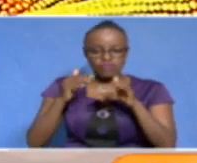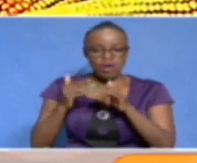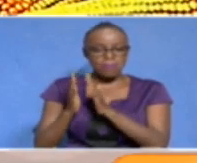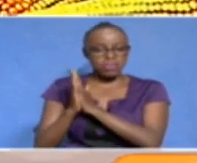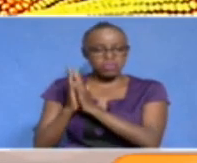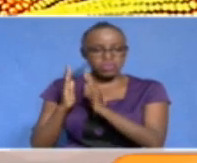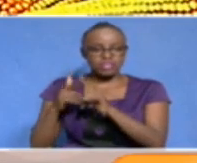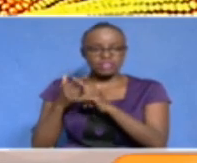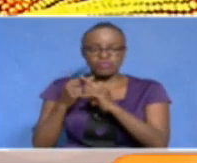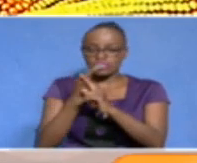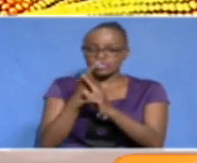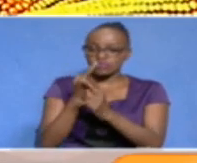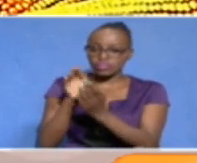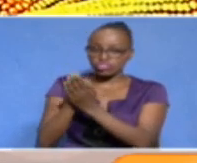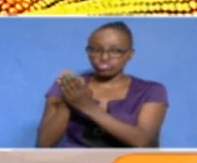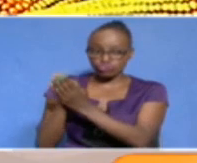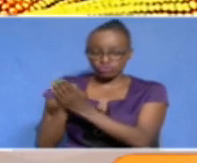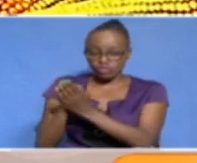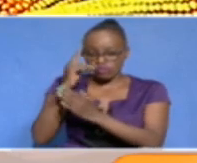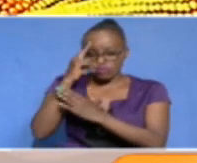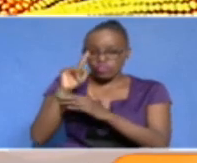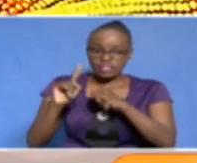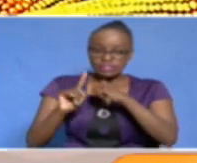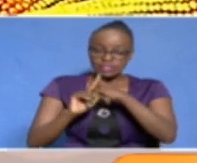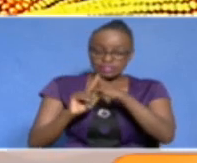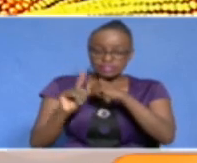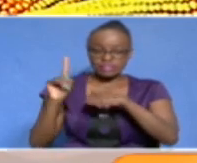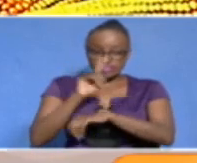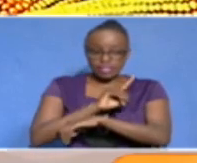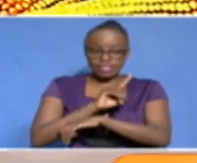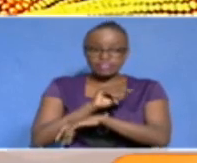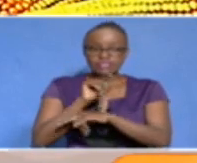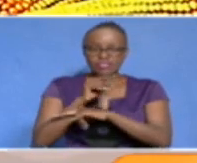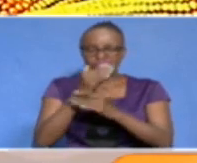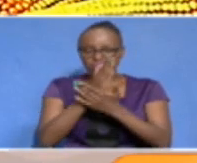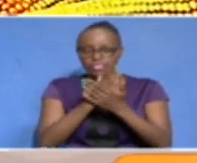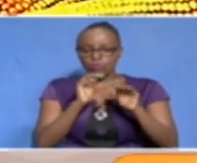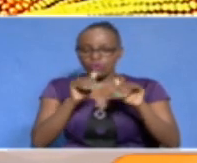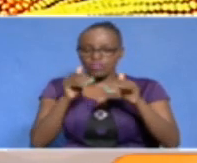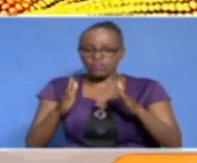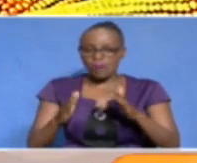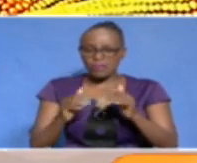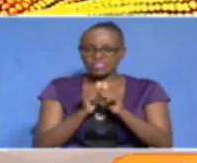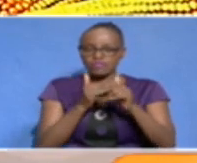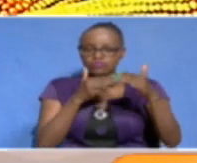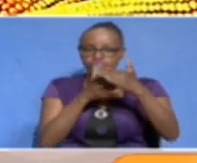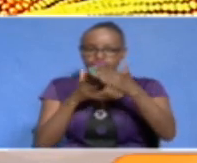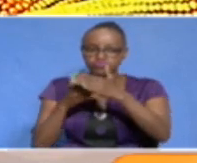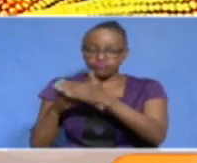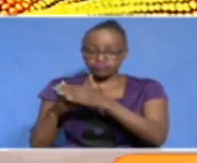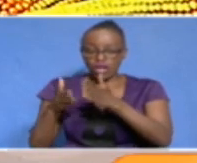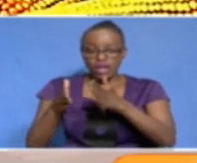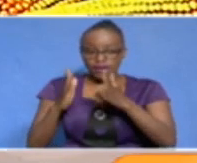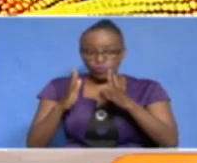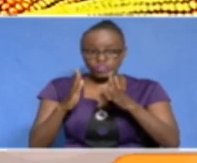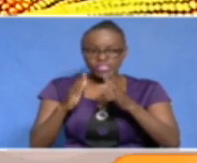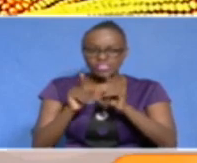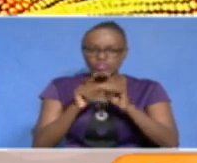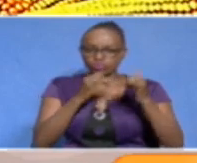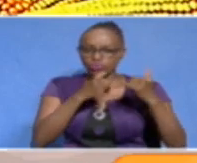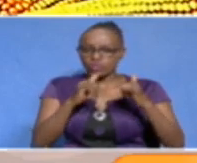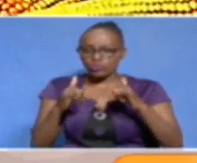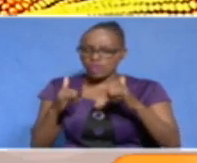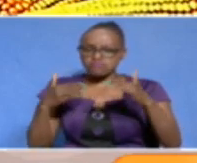the various depots for the sixth straight day. Some of the maize farmers are threatening to barricade major roads in a bid to